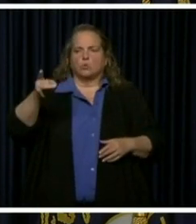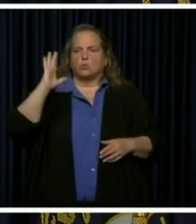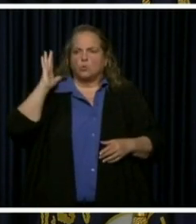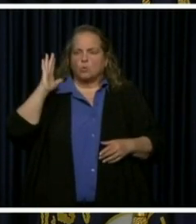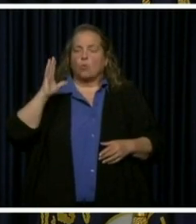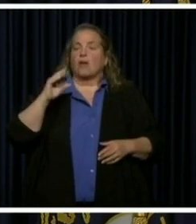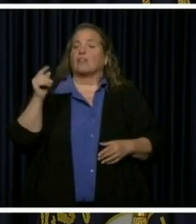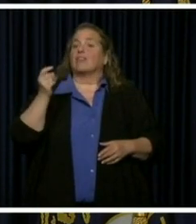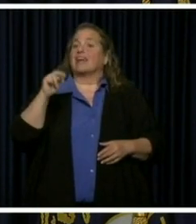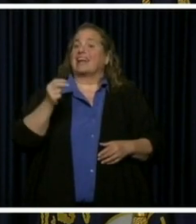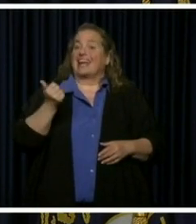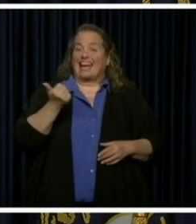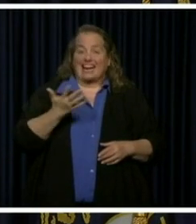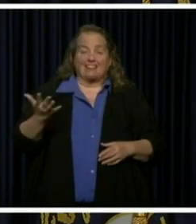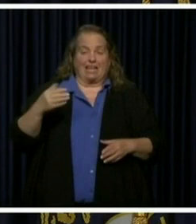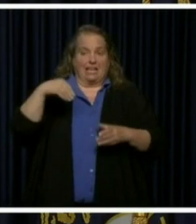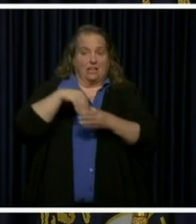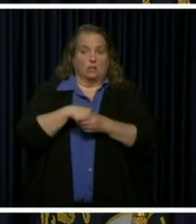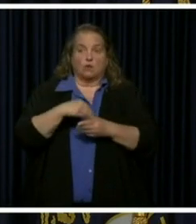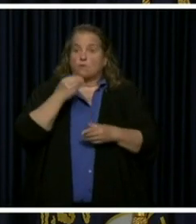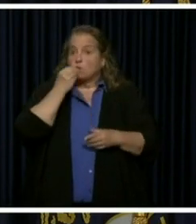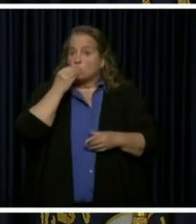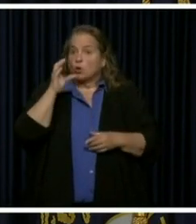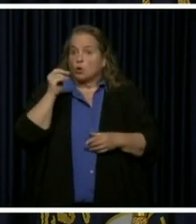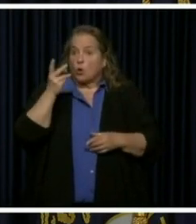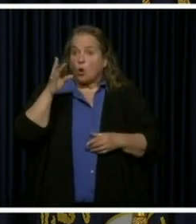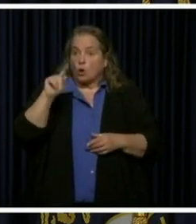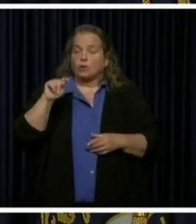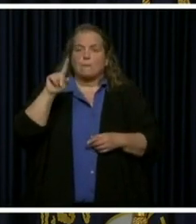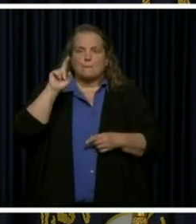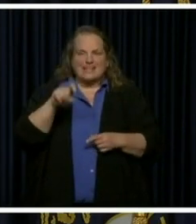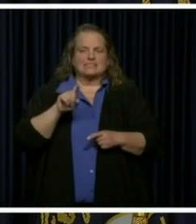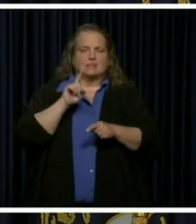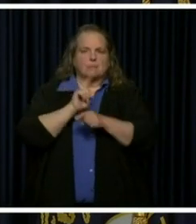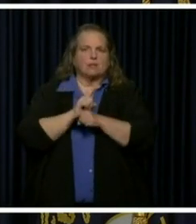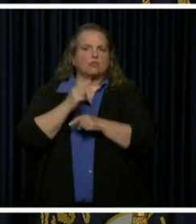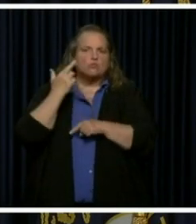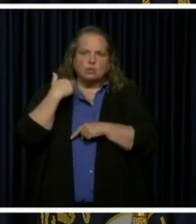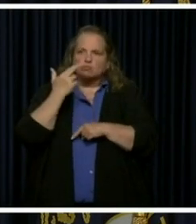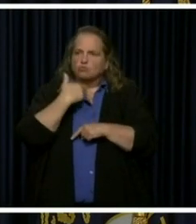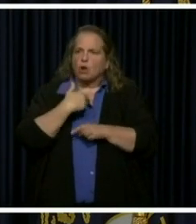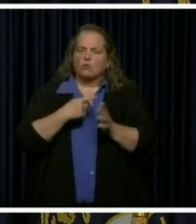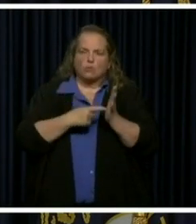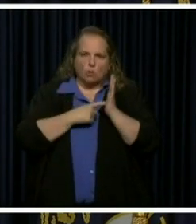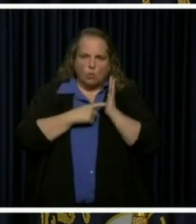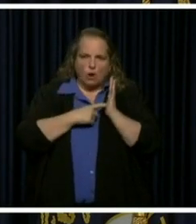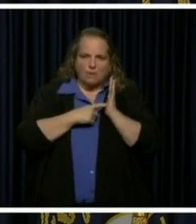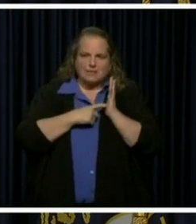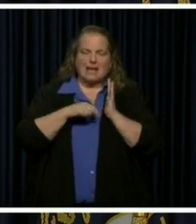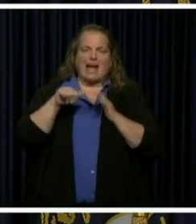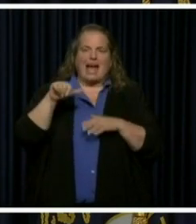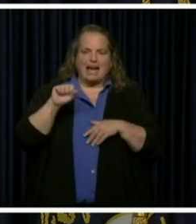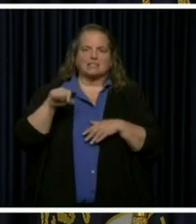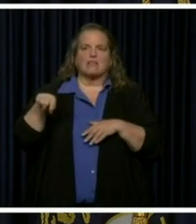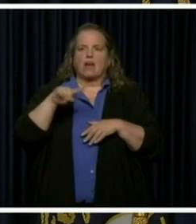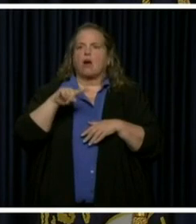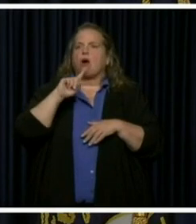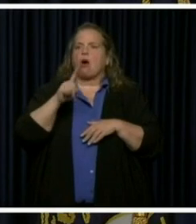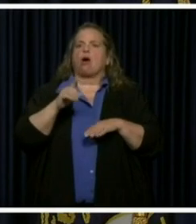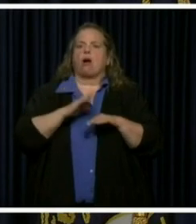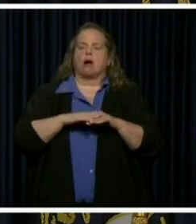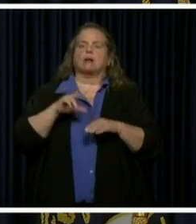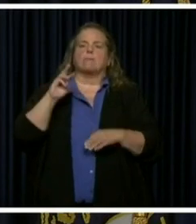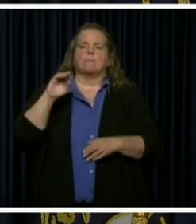then anything inside the food court has to meet the restaurant requirements as they are on May